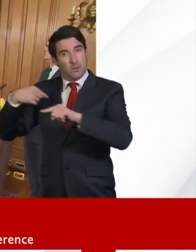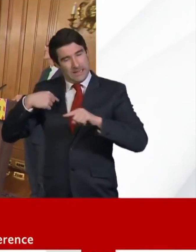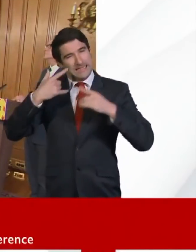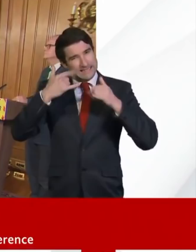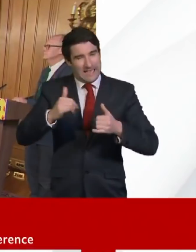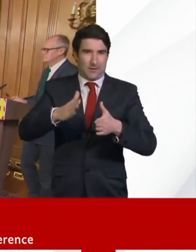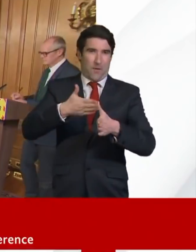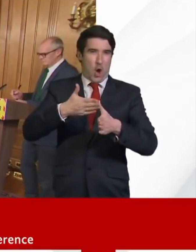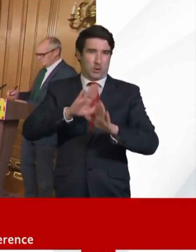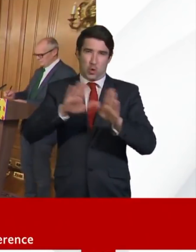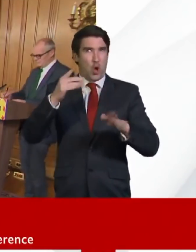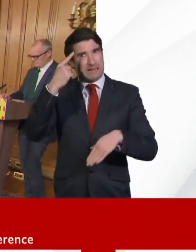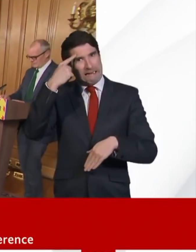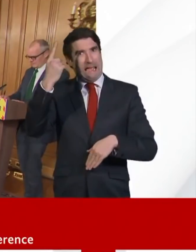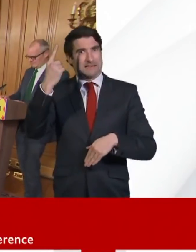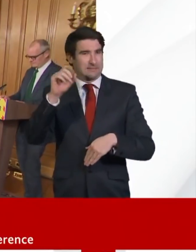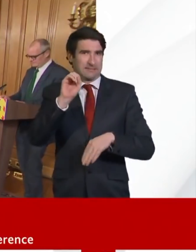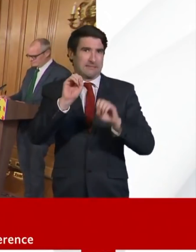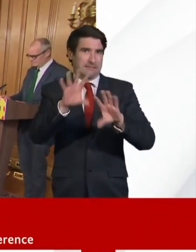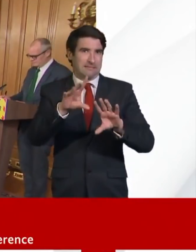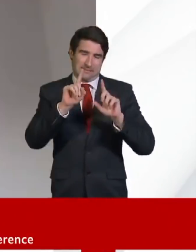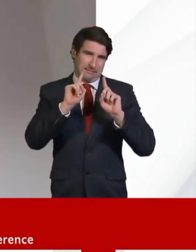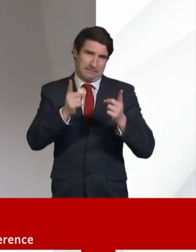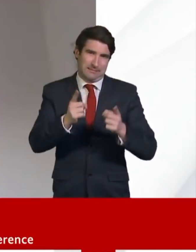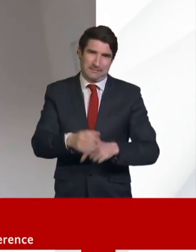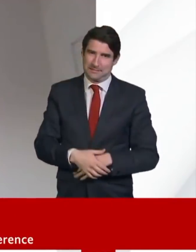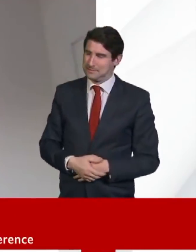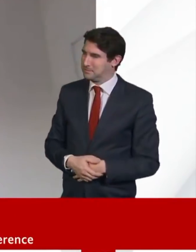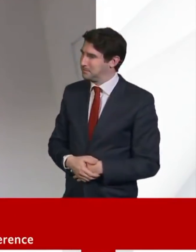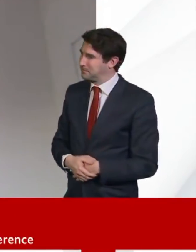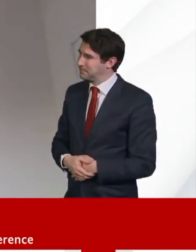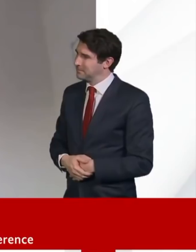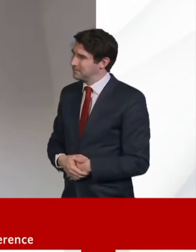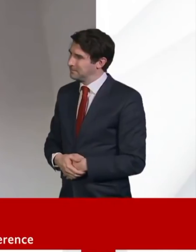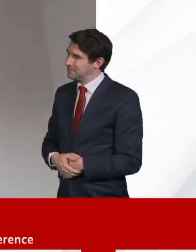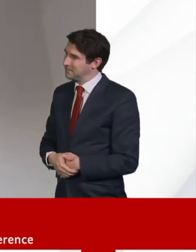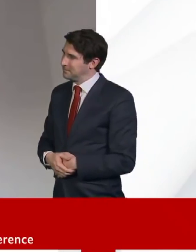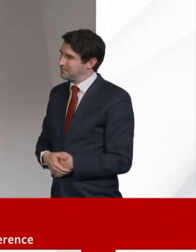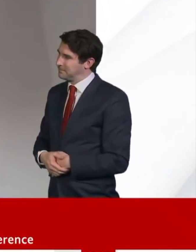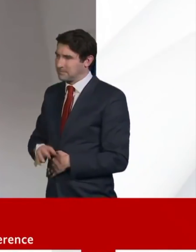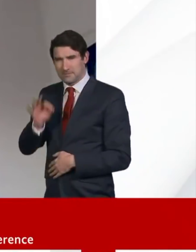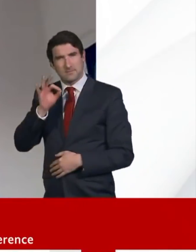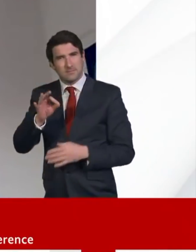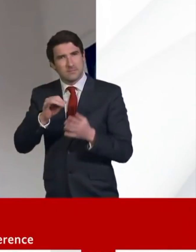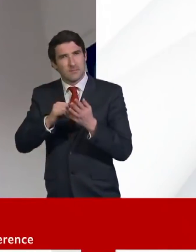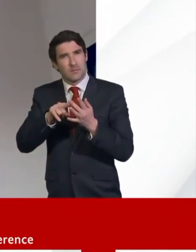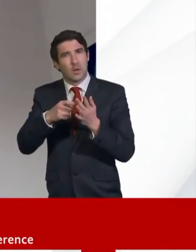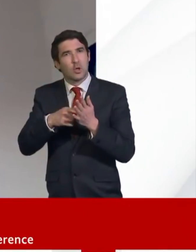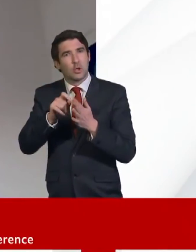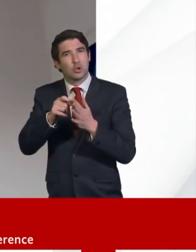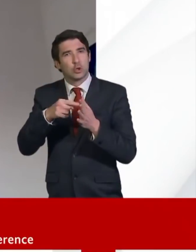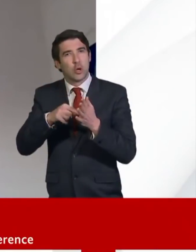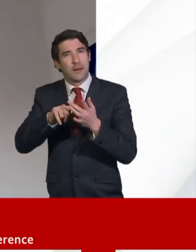Many thanks. I've got two quick questions for the advisors. First for Sir Patrick. Why did your modelling committee, as members